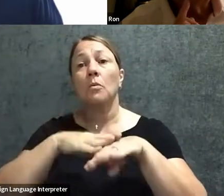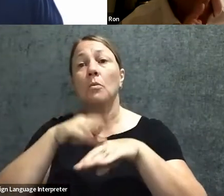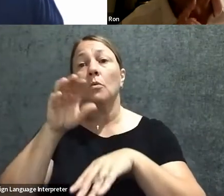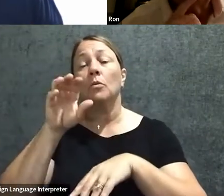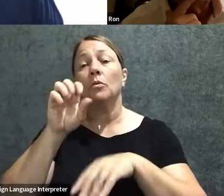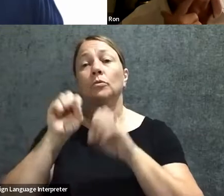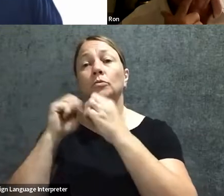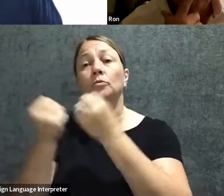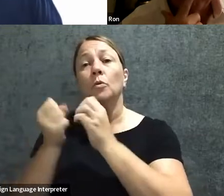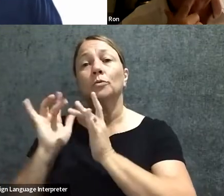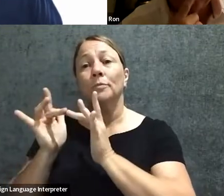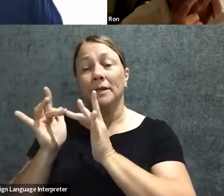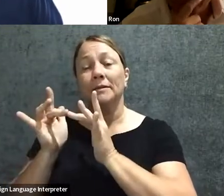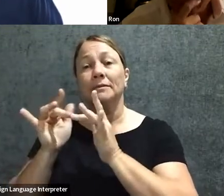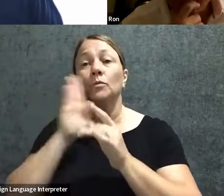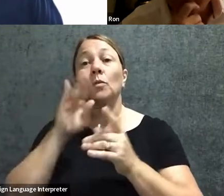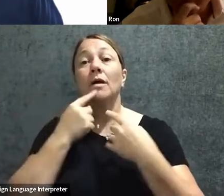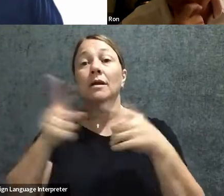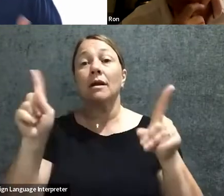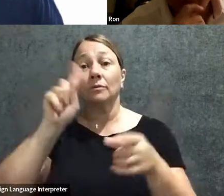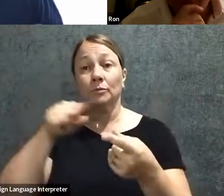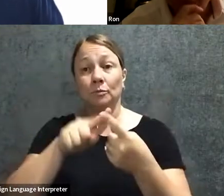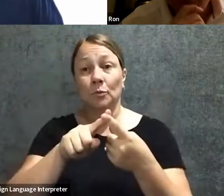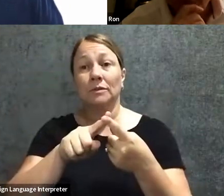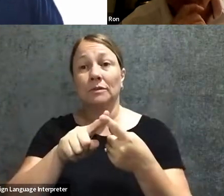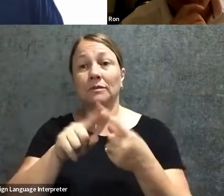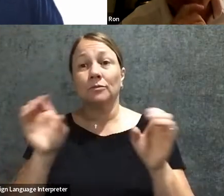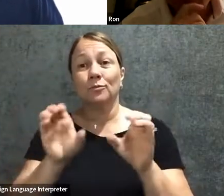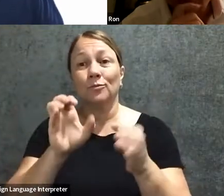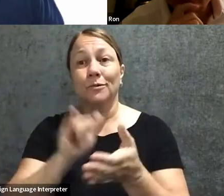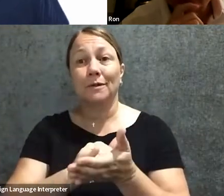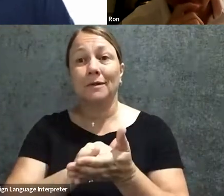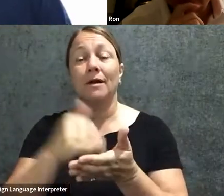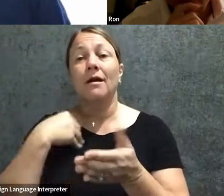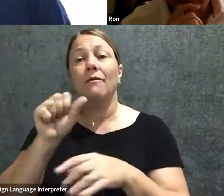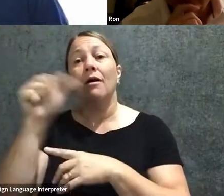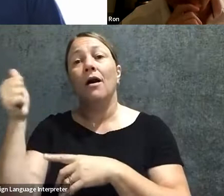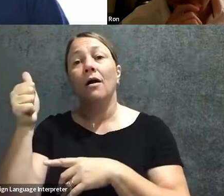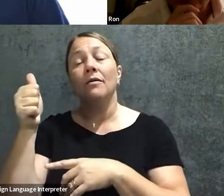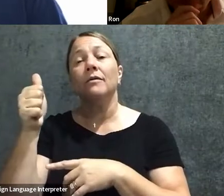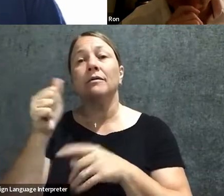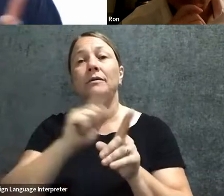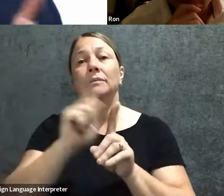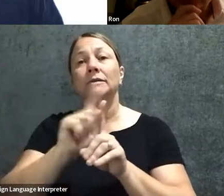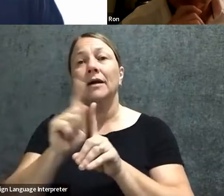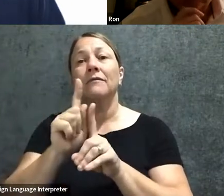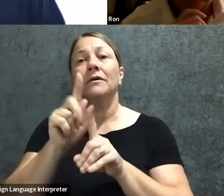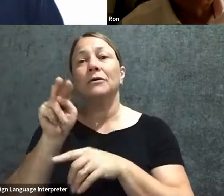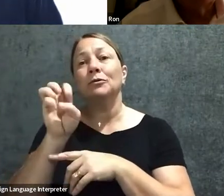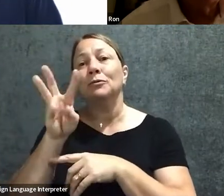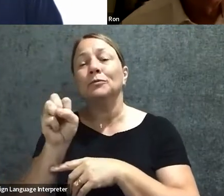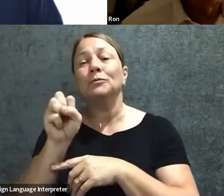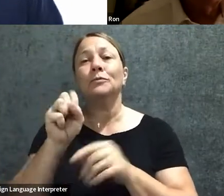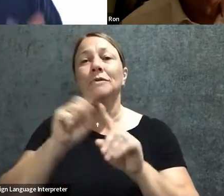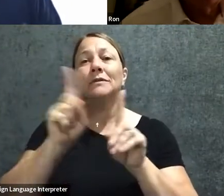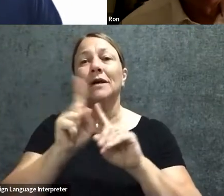announce when we do and give other news and links and information from our partner agencies, things that you might find